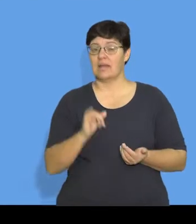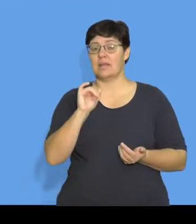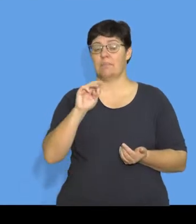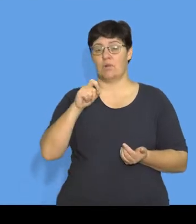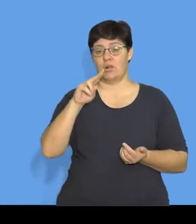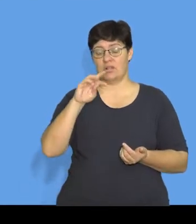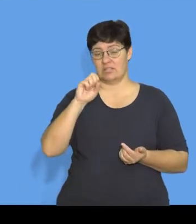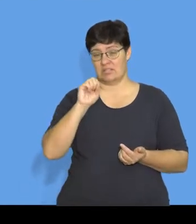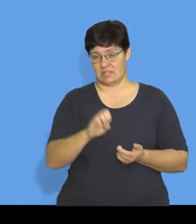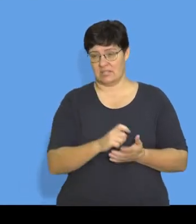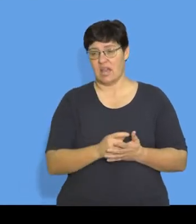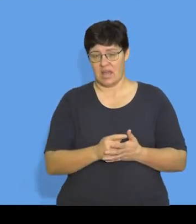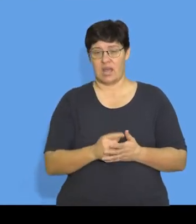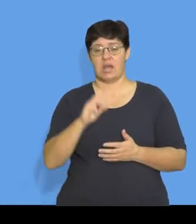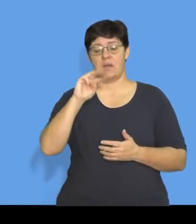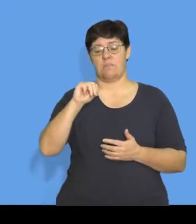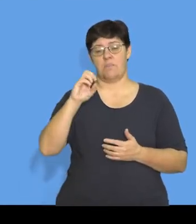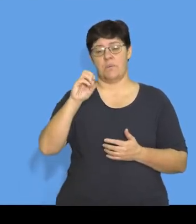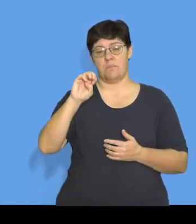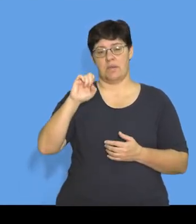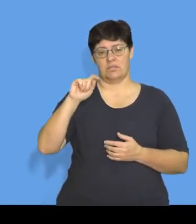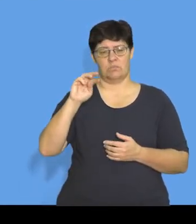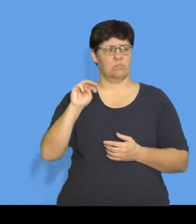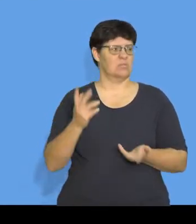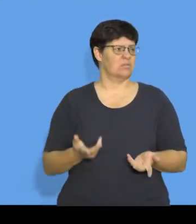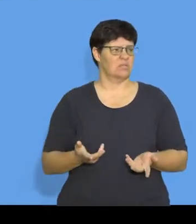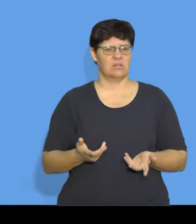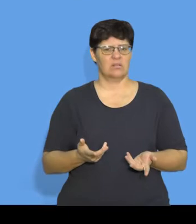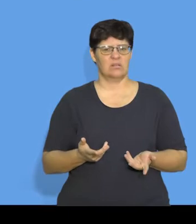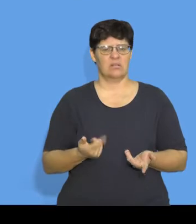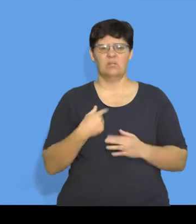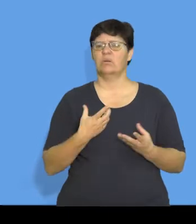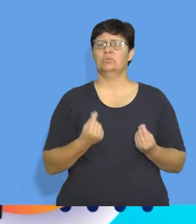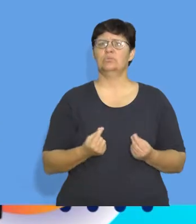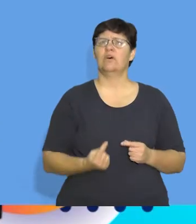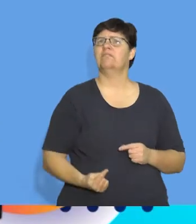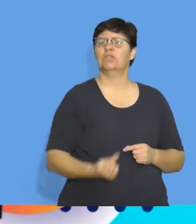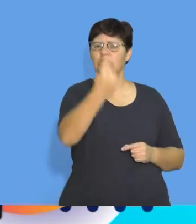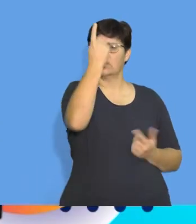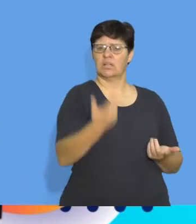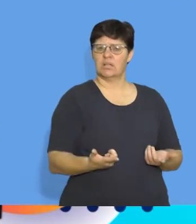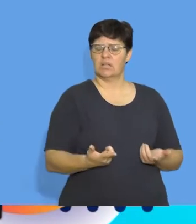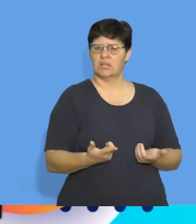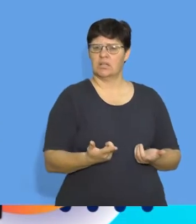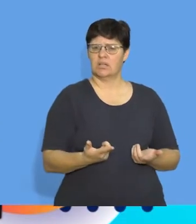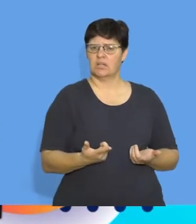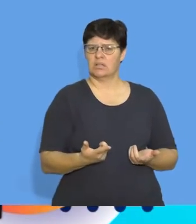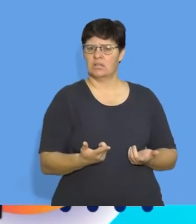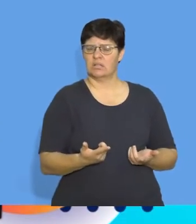impulse, and momentum. And right now you're going, but we're doing vertical projectile motion. Physics is